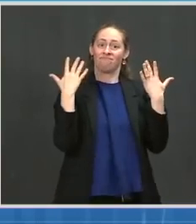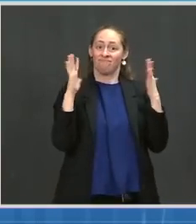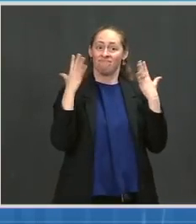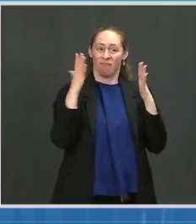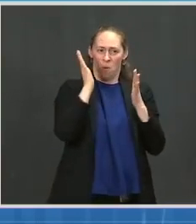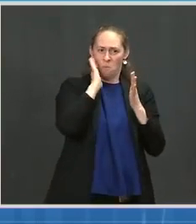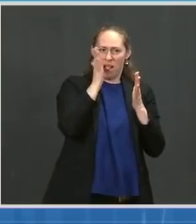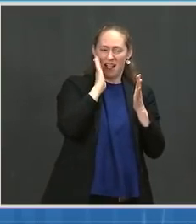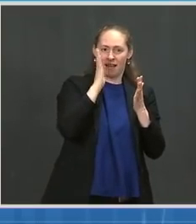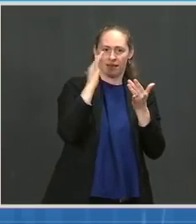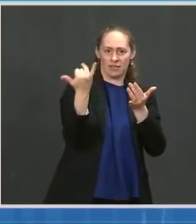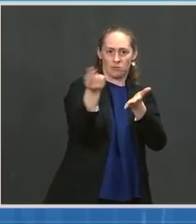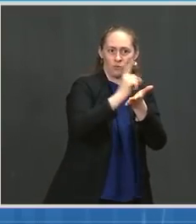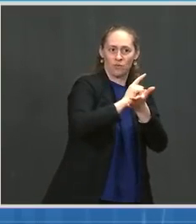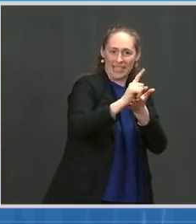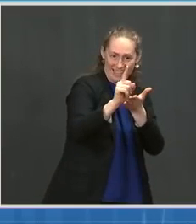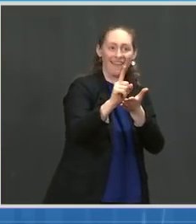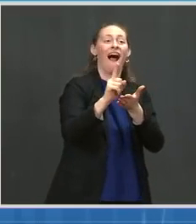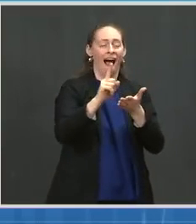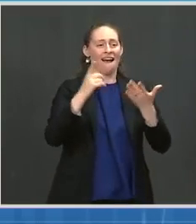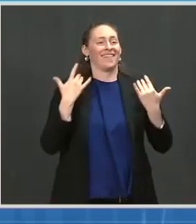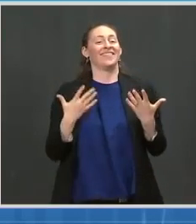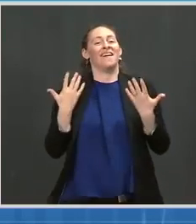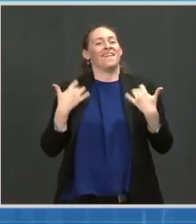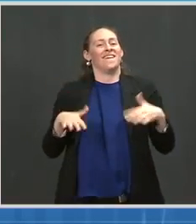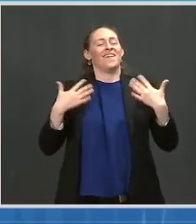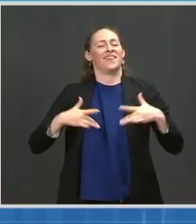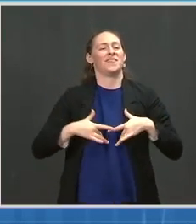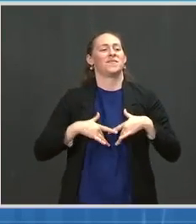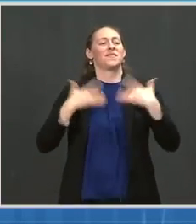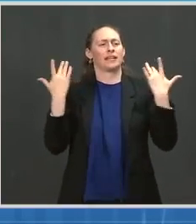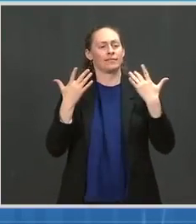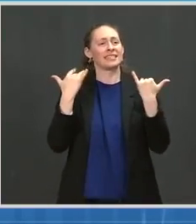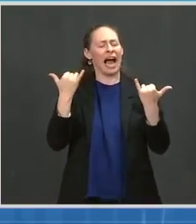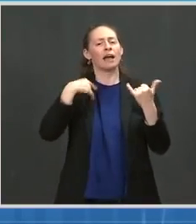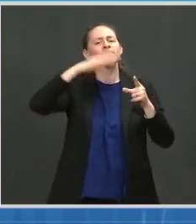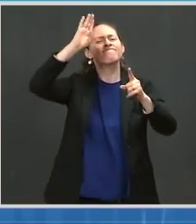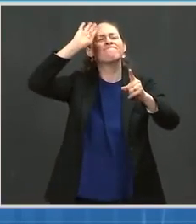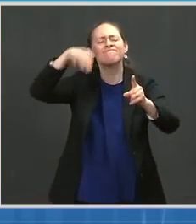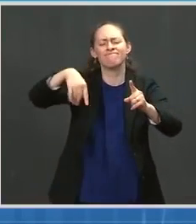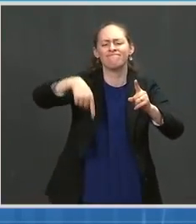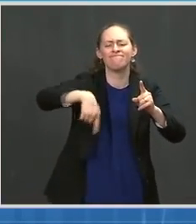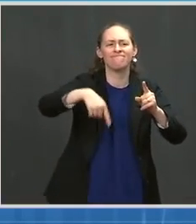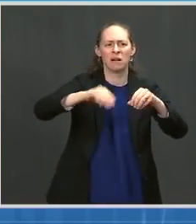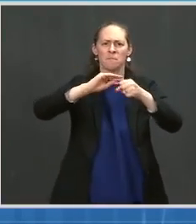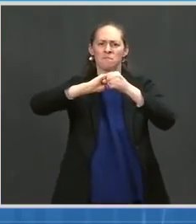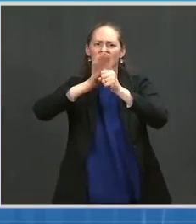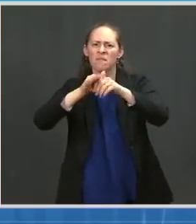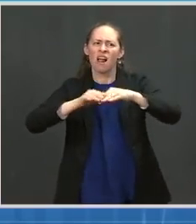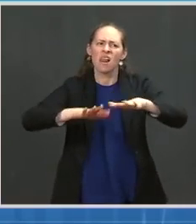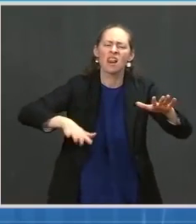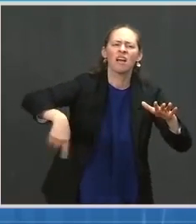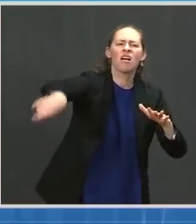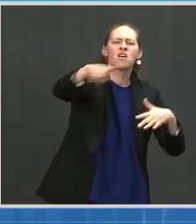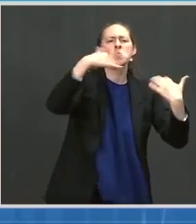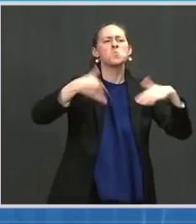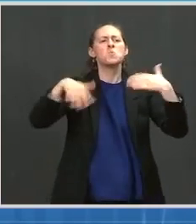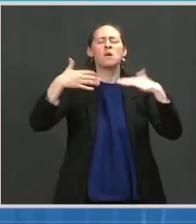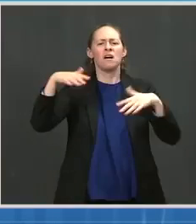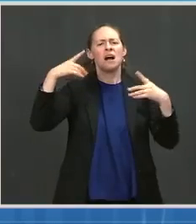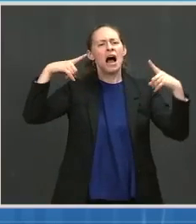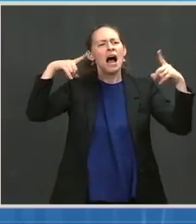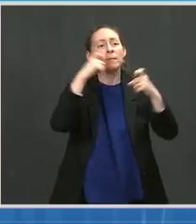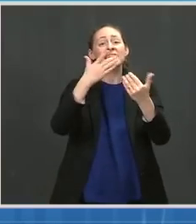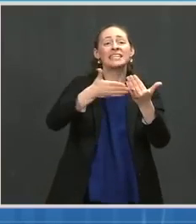acknowledged the complexity of our current state in this pandemic. On the one hand, we have so much reason for optimism and